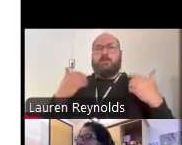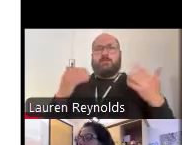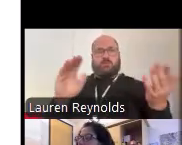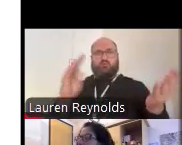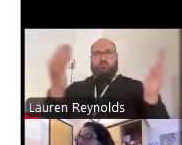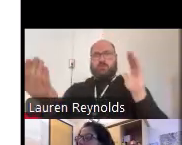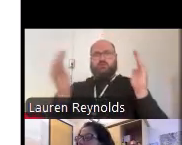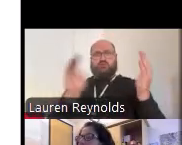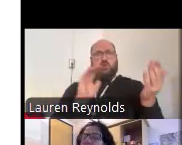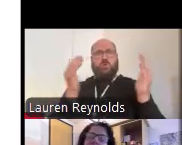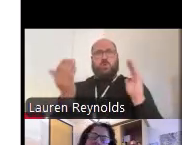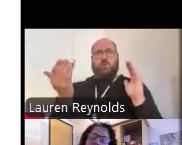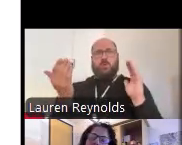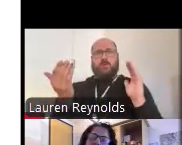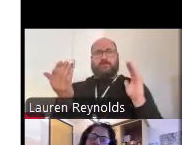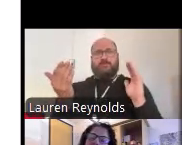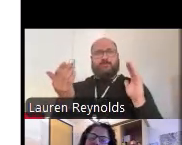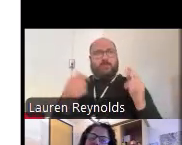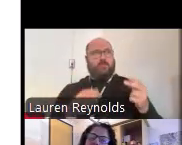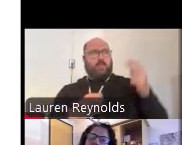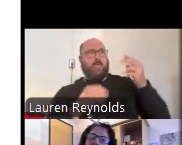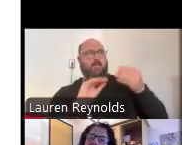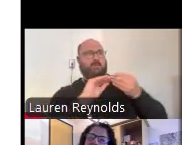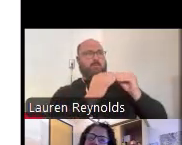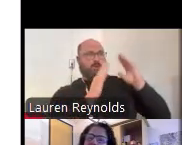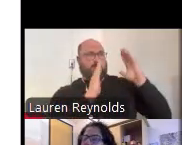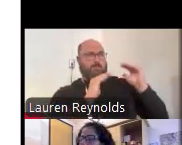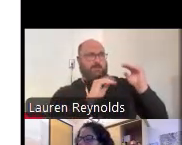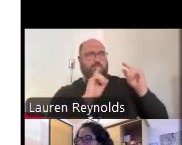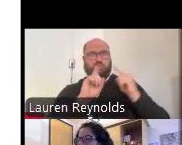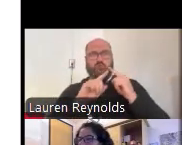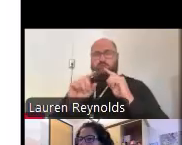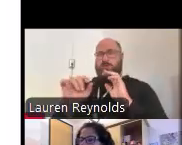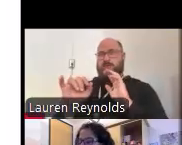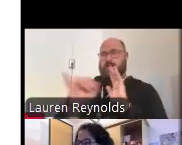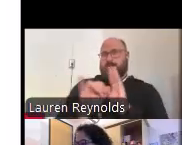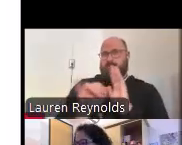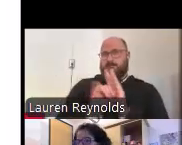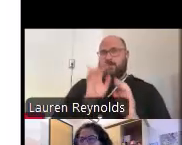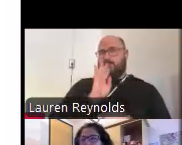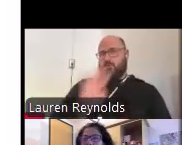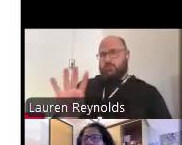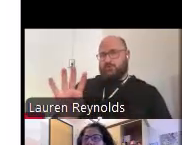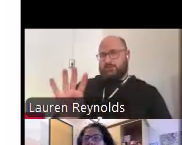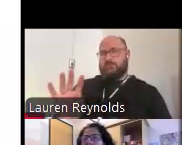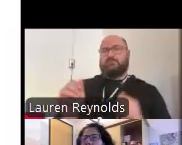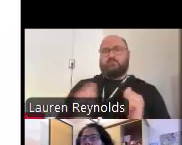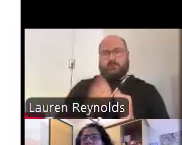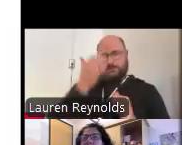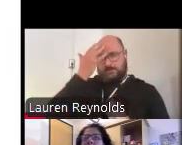ratio of a high number of suspected to identified 4-year-old children with autism.